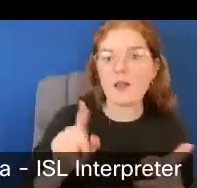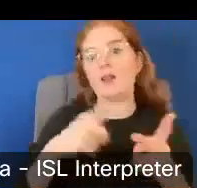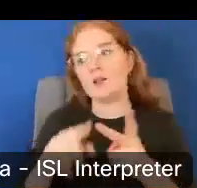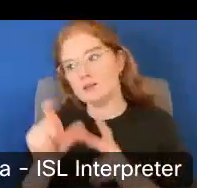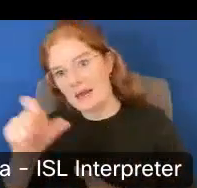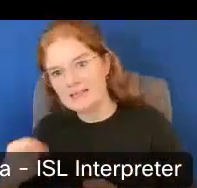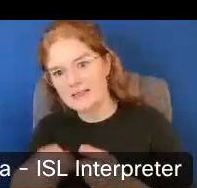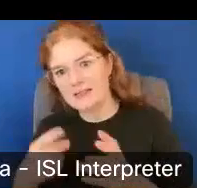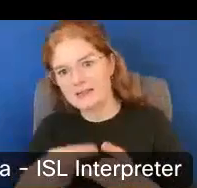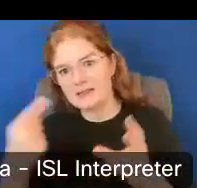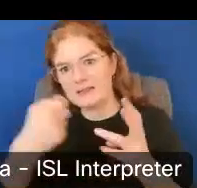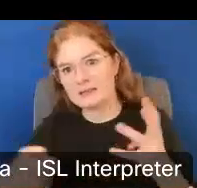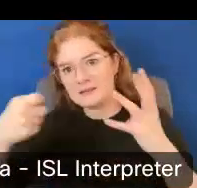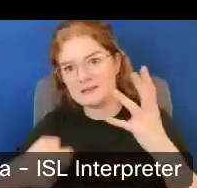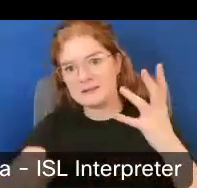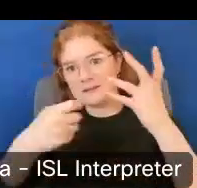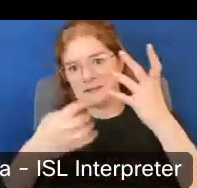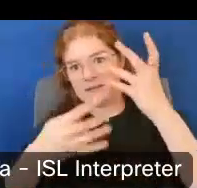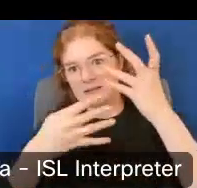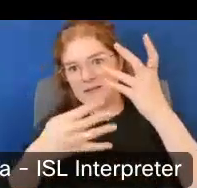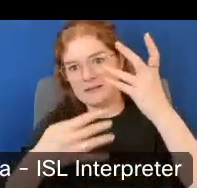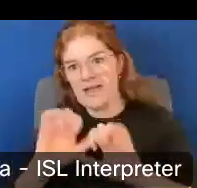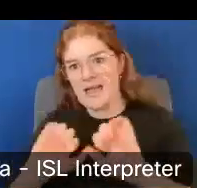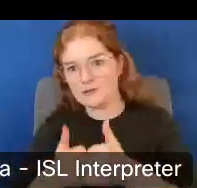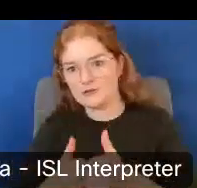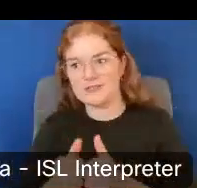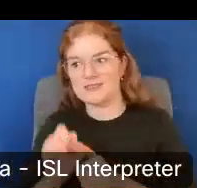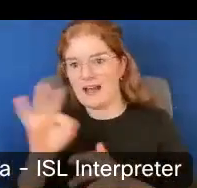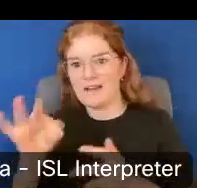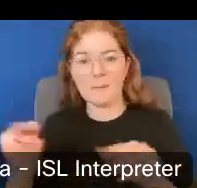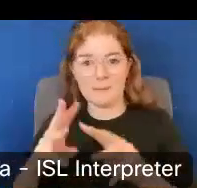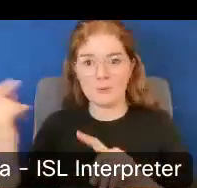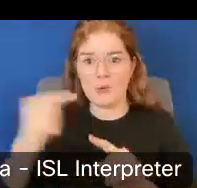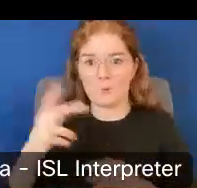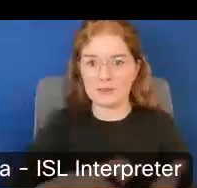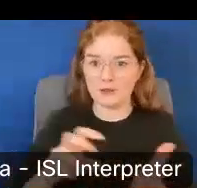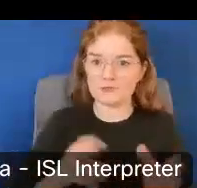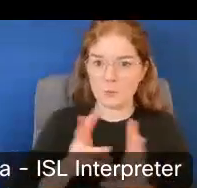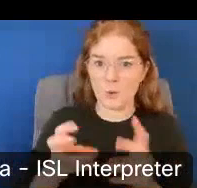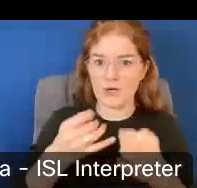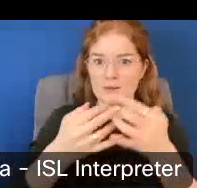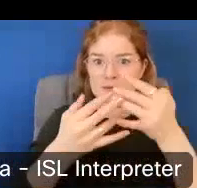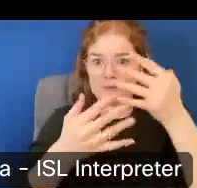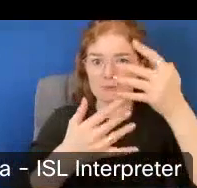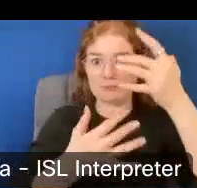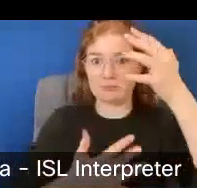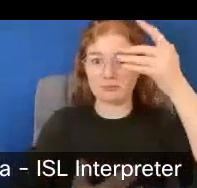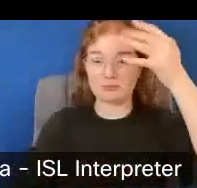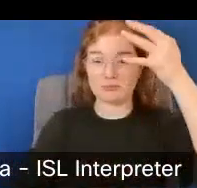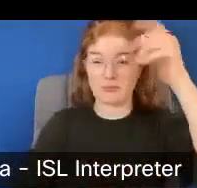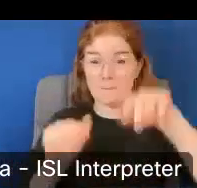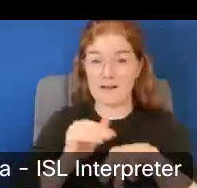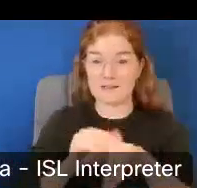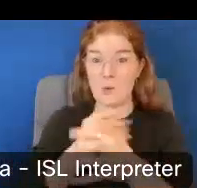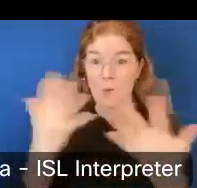was growing and growing, and we were gone out as far as agency staff. We were looking at people came in on contractual work. So really at the end of the